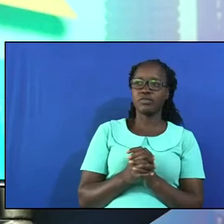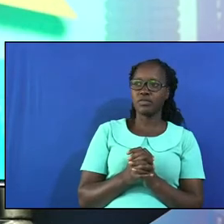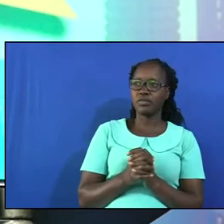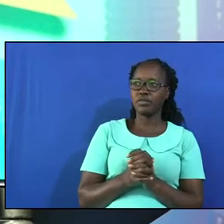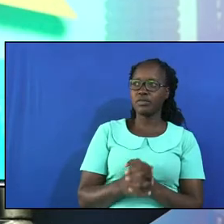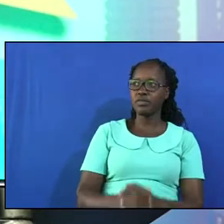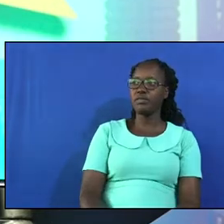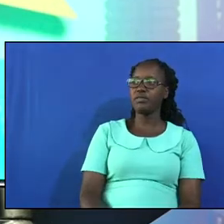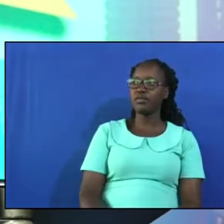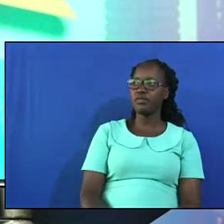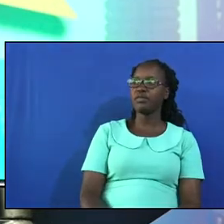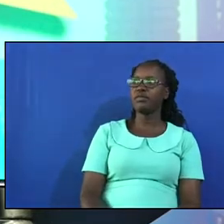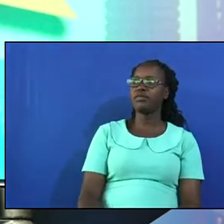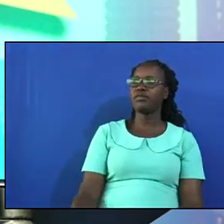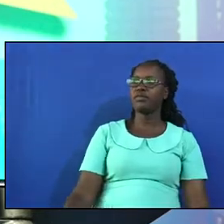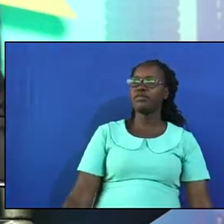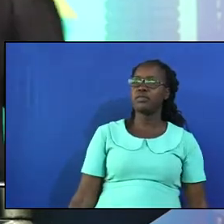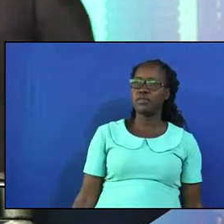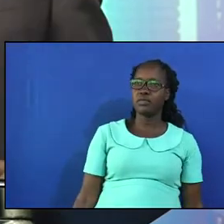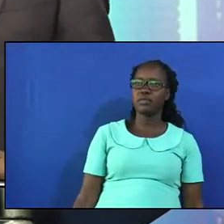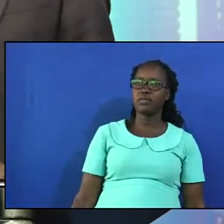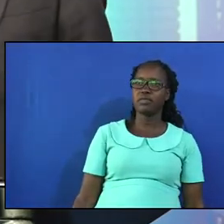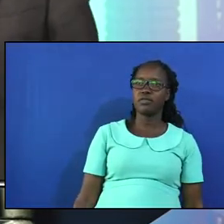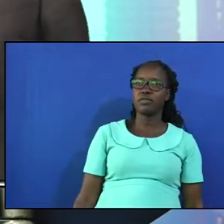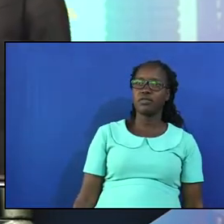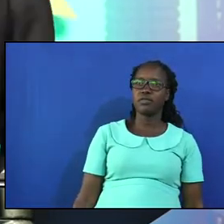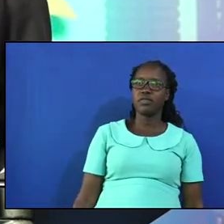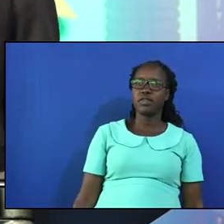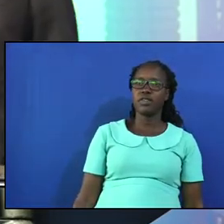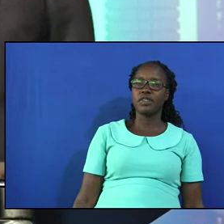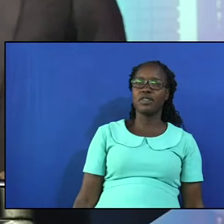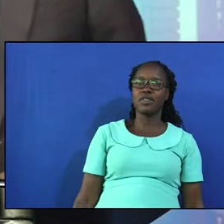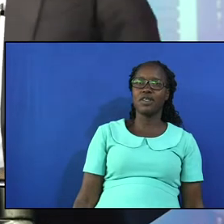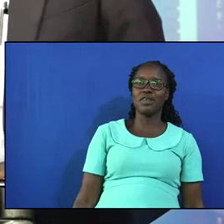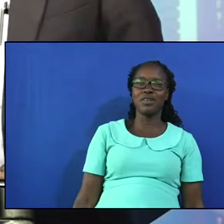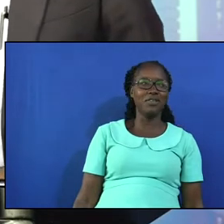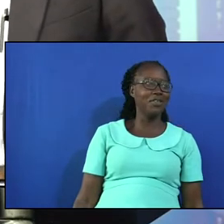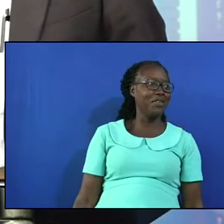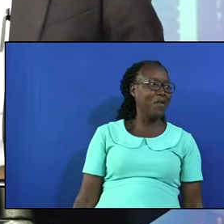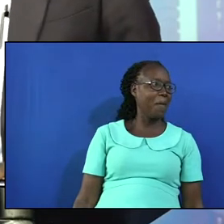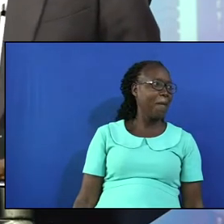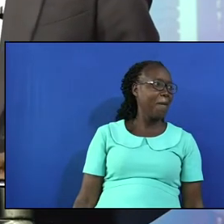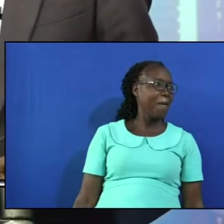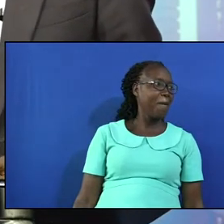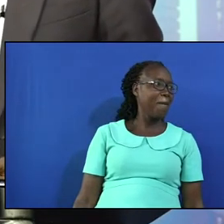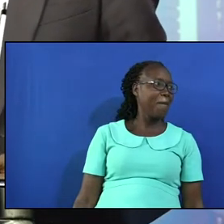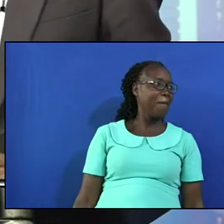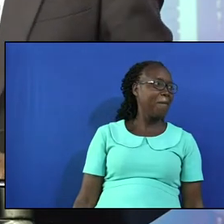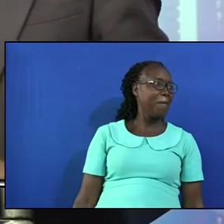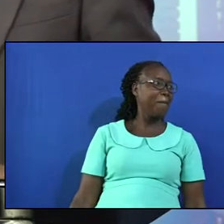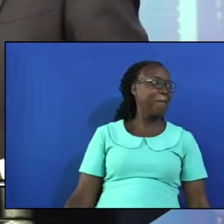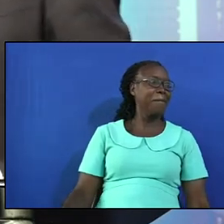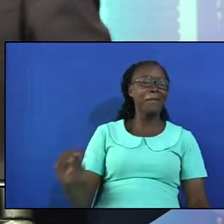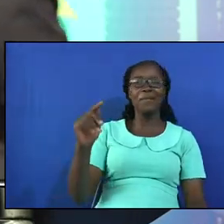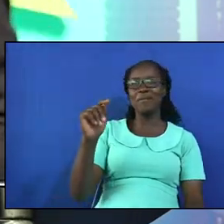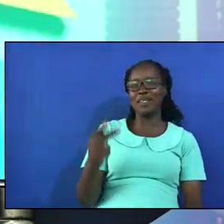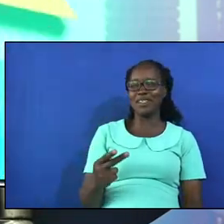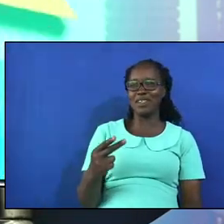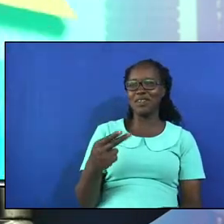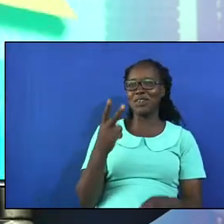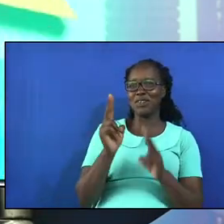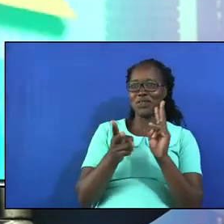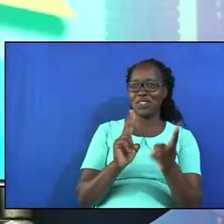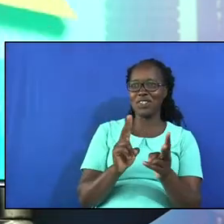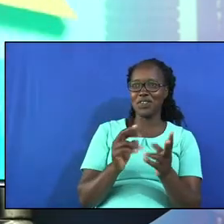single, you can't be anything. We are almost halfway the sermon. Is that okay, friends? We are almost halfway. Now, Matthew chapter 22, verse